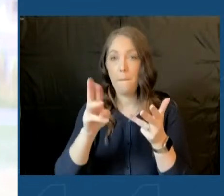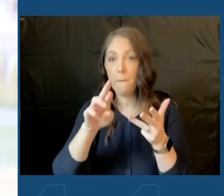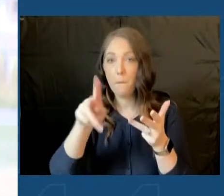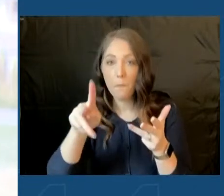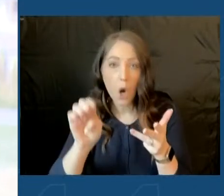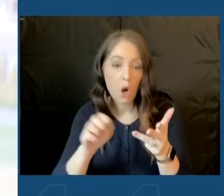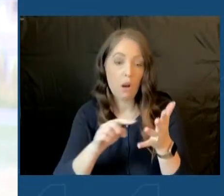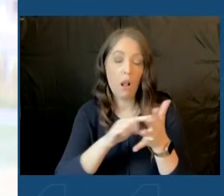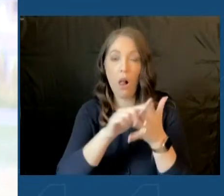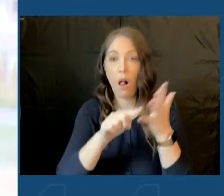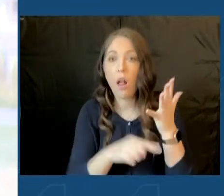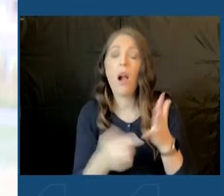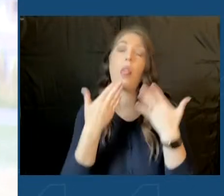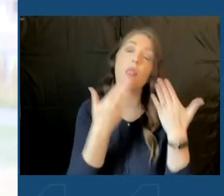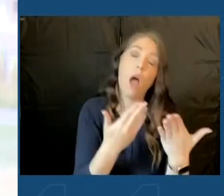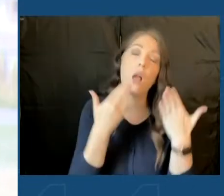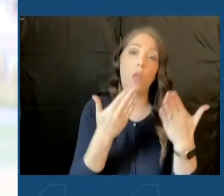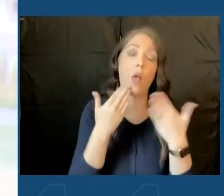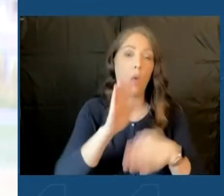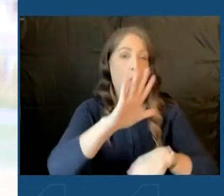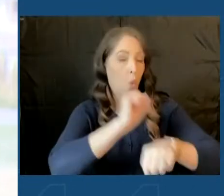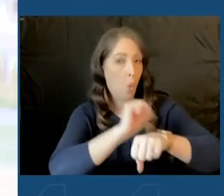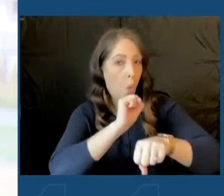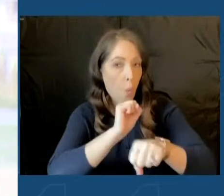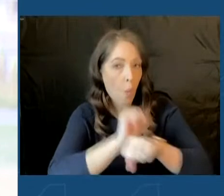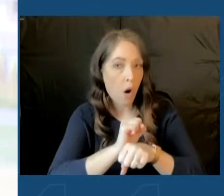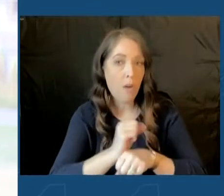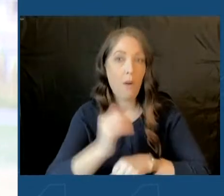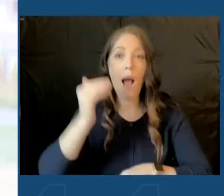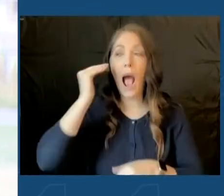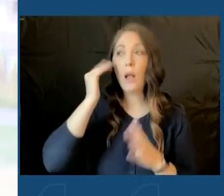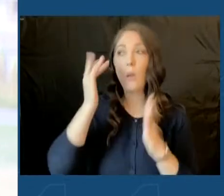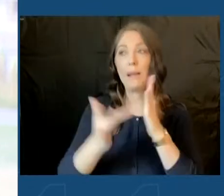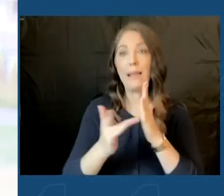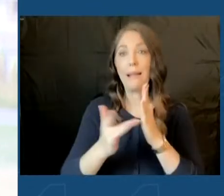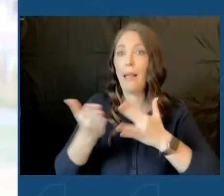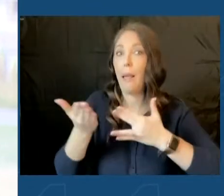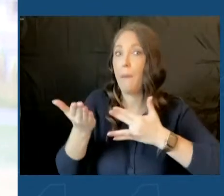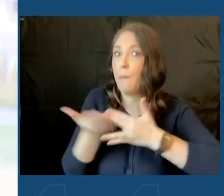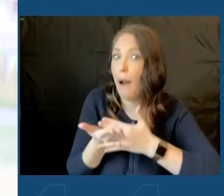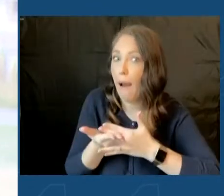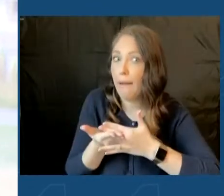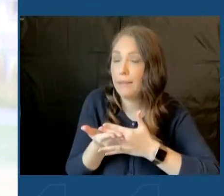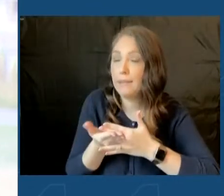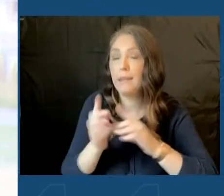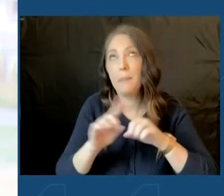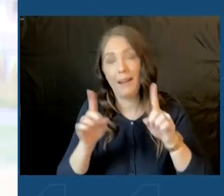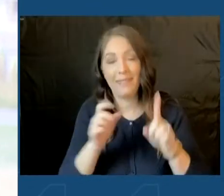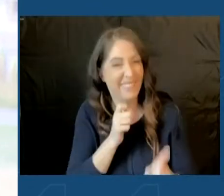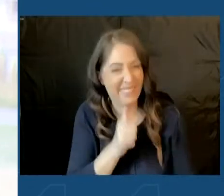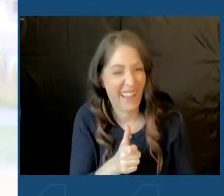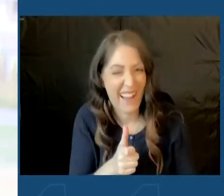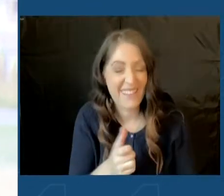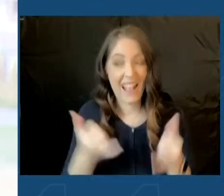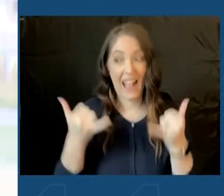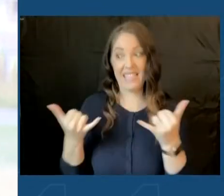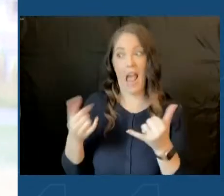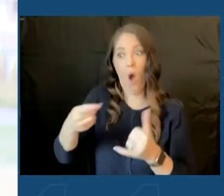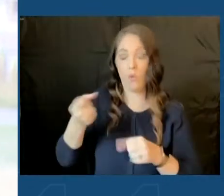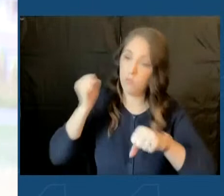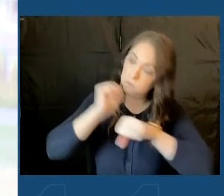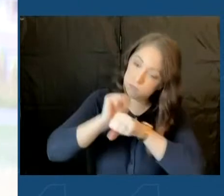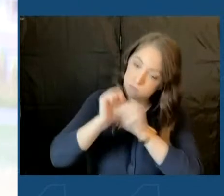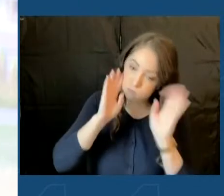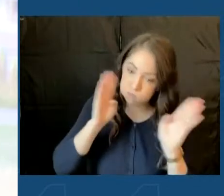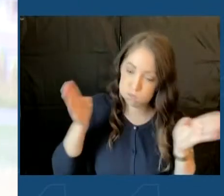for what you do in our capital. I know it's technically a break, but it's really not. I know this is when you really get to work in your districts. And